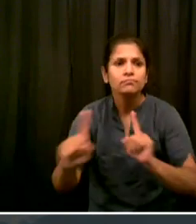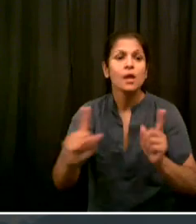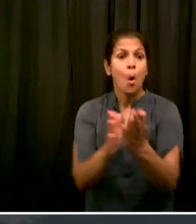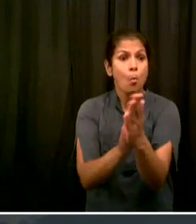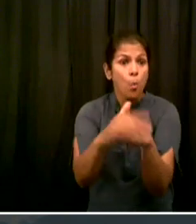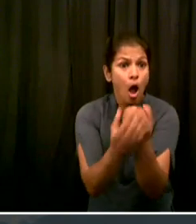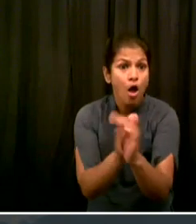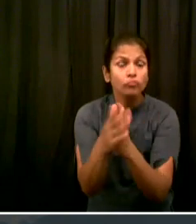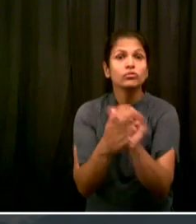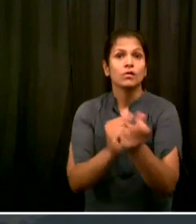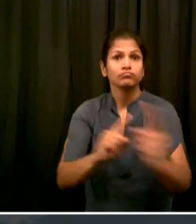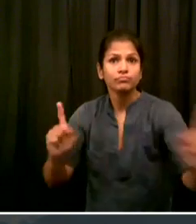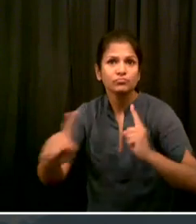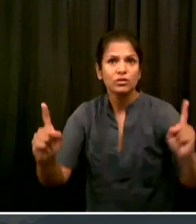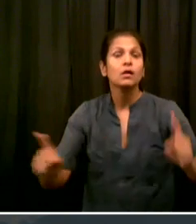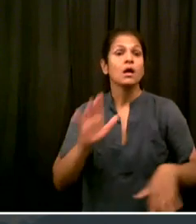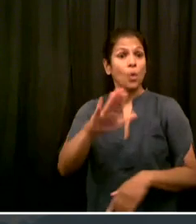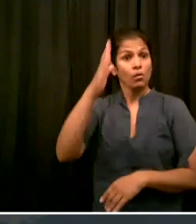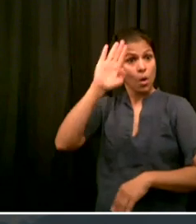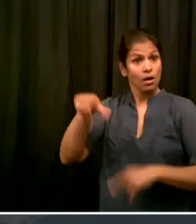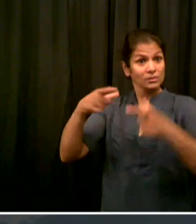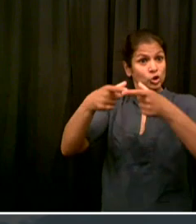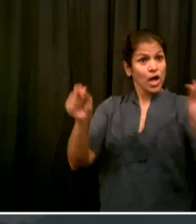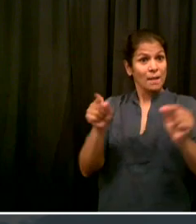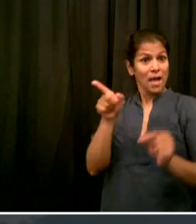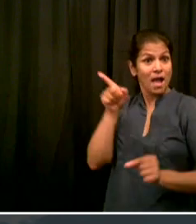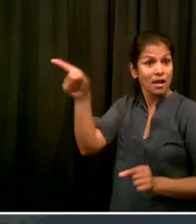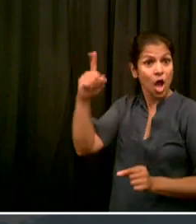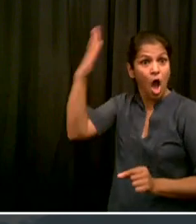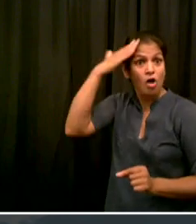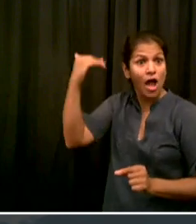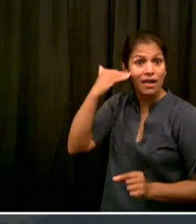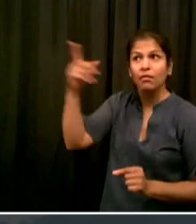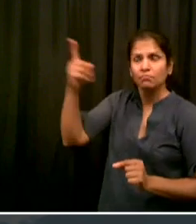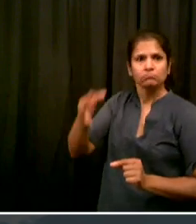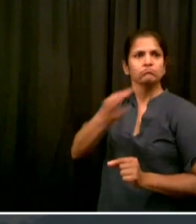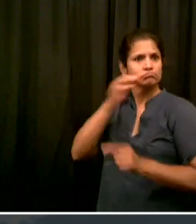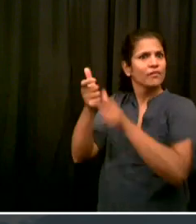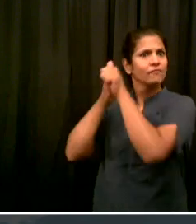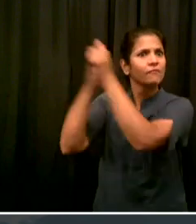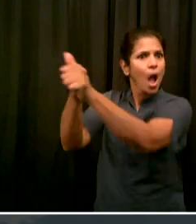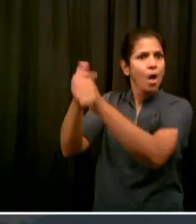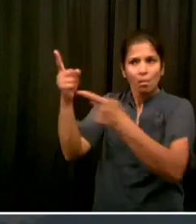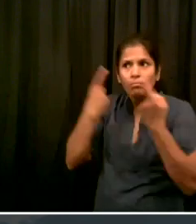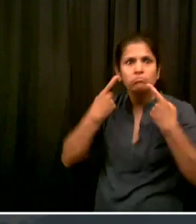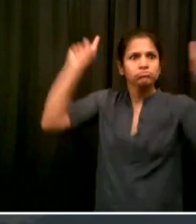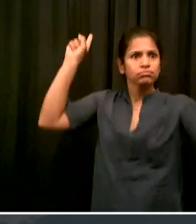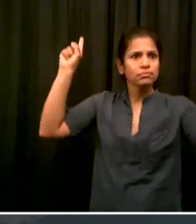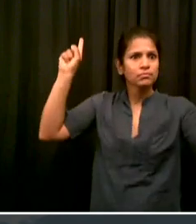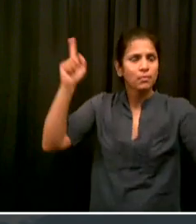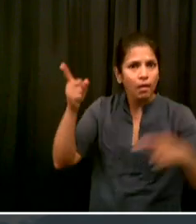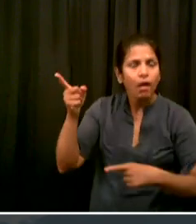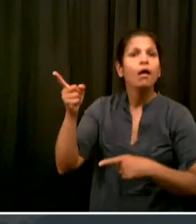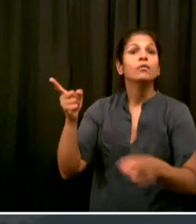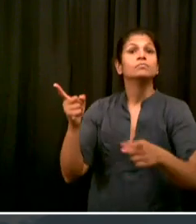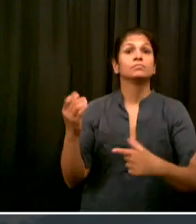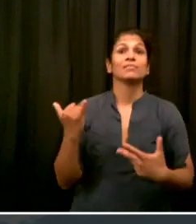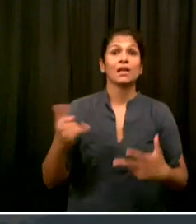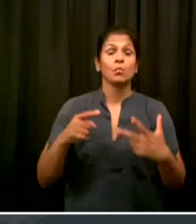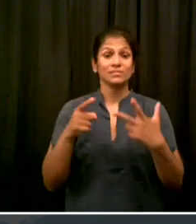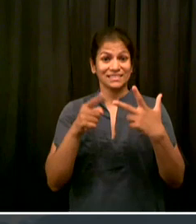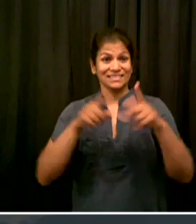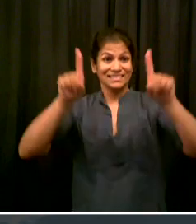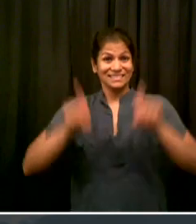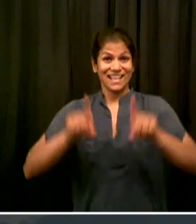Yorkers. We've encouraged all school staff, all educators to get that free testing, and students as well. That free testing